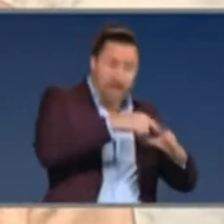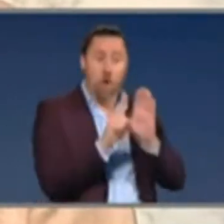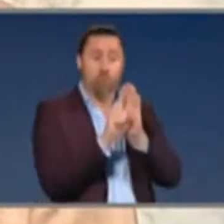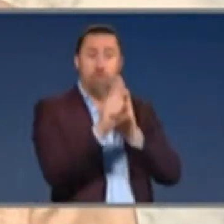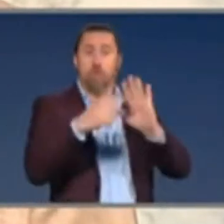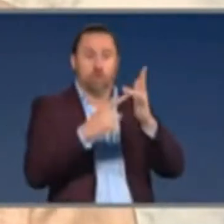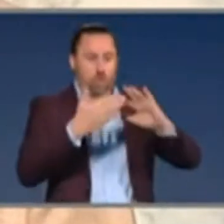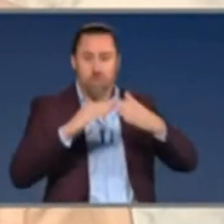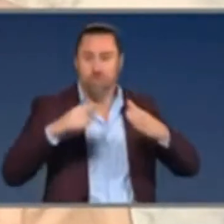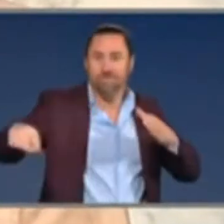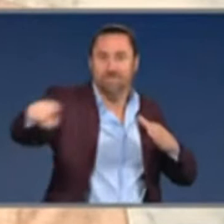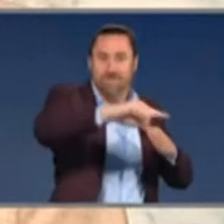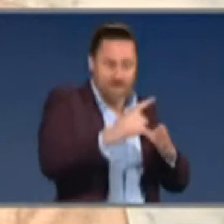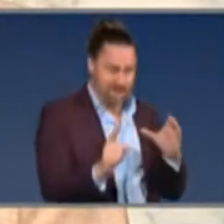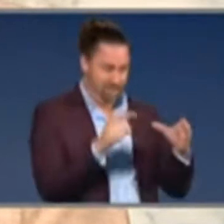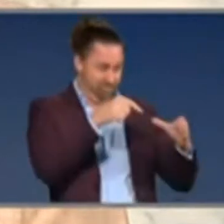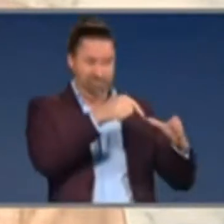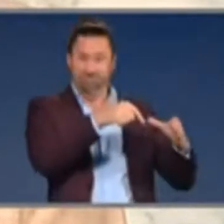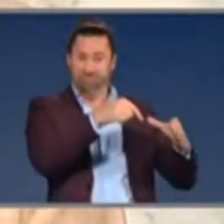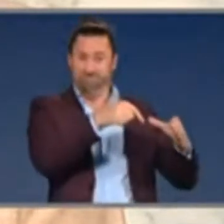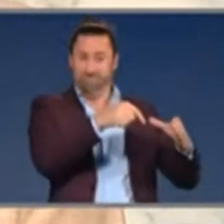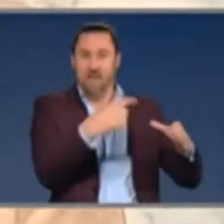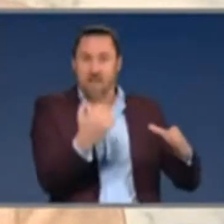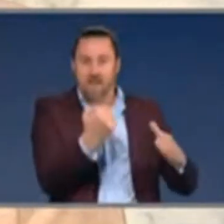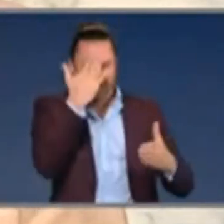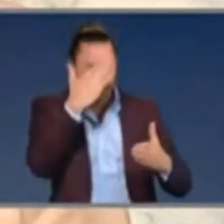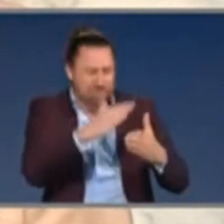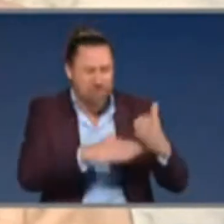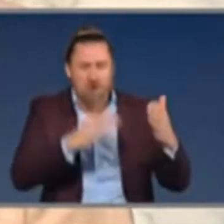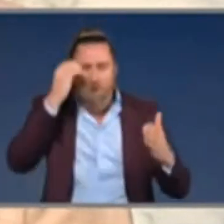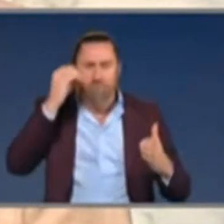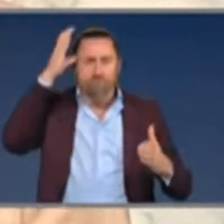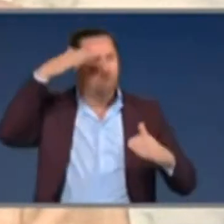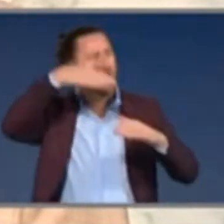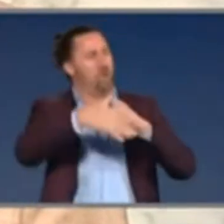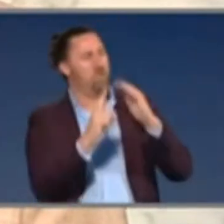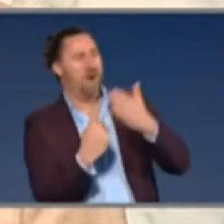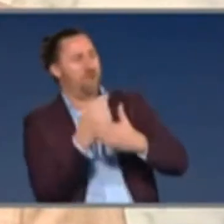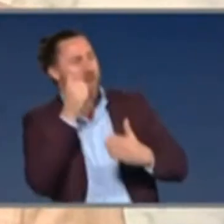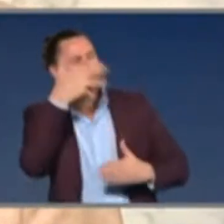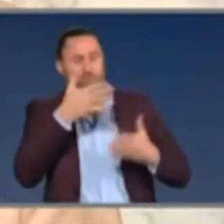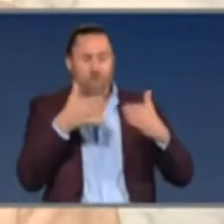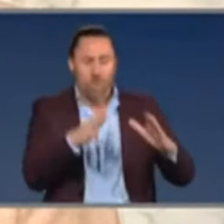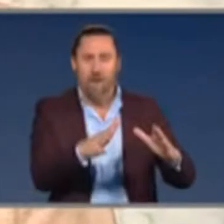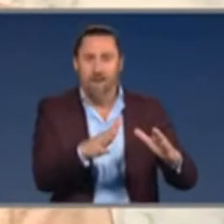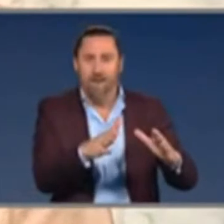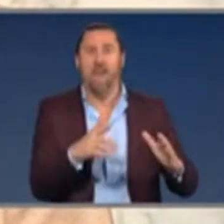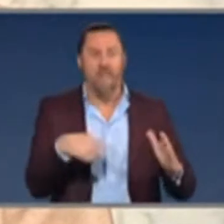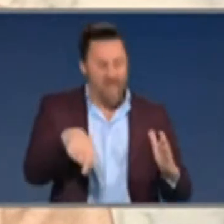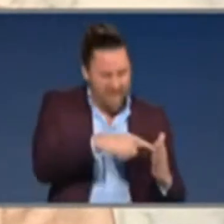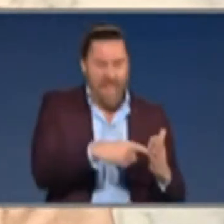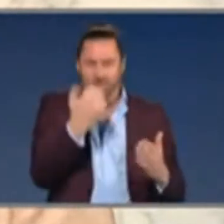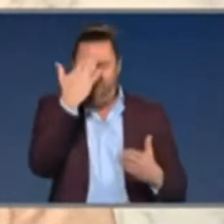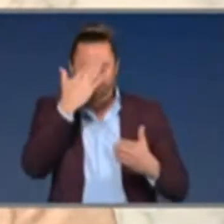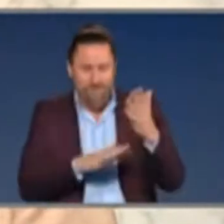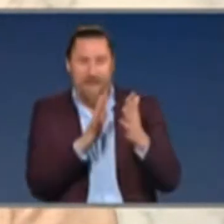way to bring our collective experiences and expertise to the task of closing the gap and it has been a